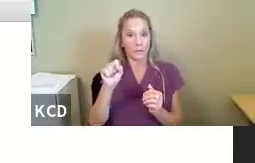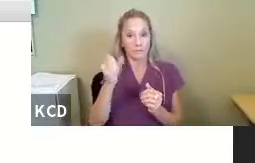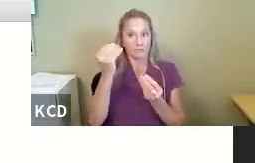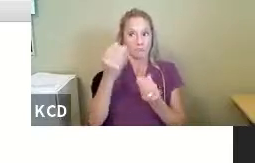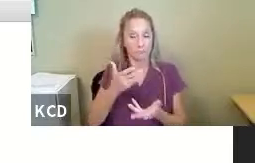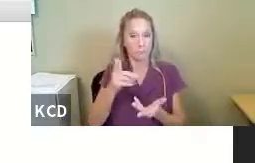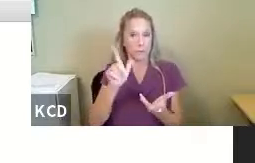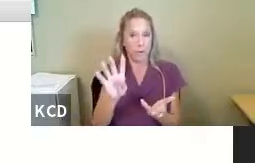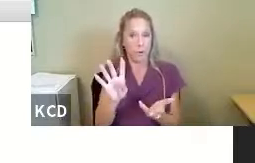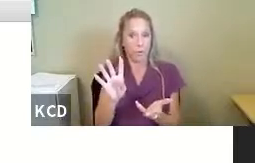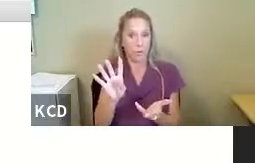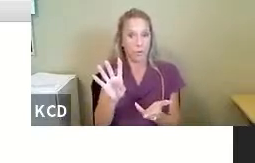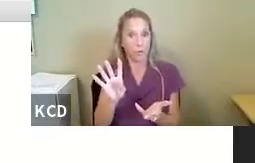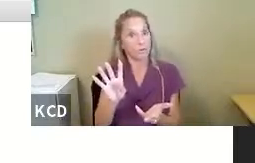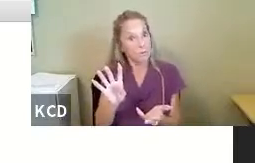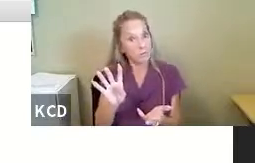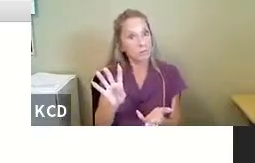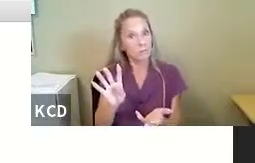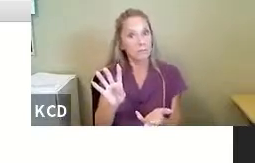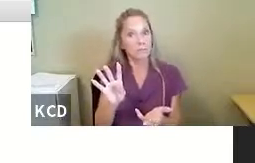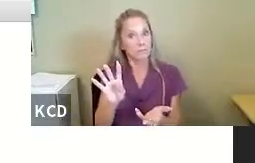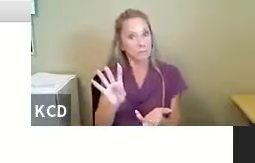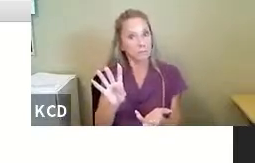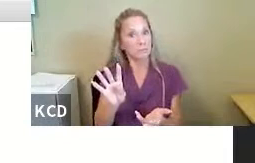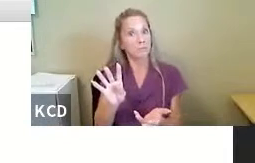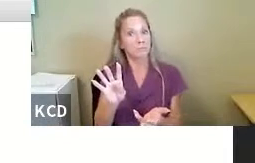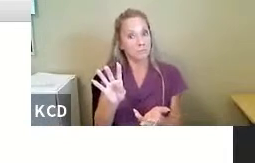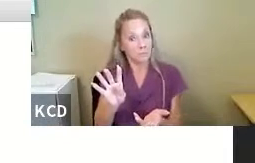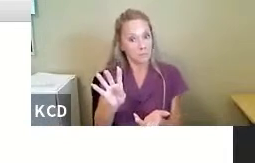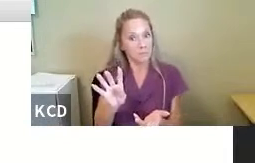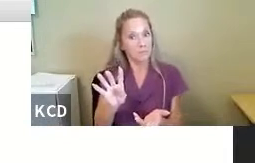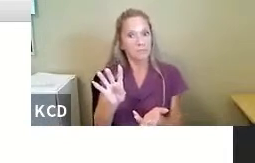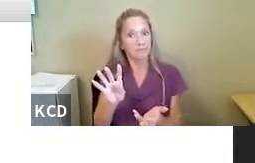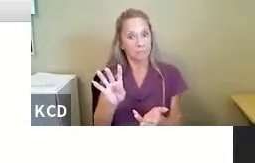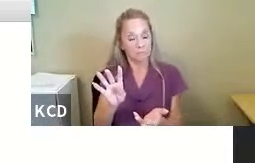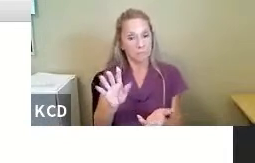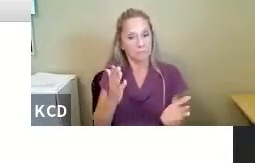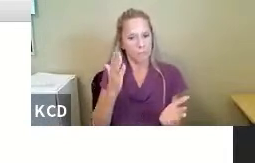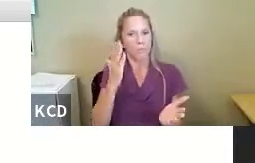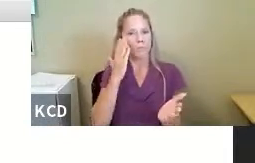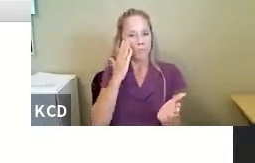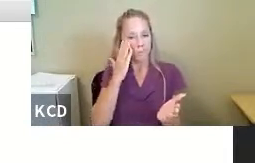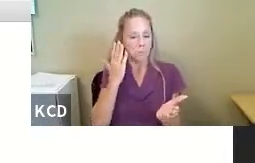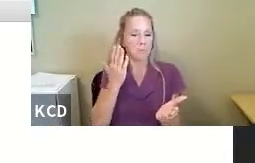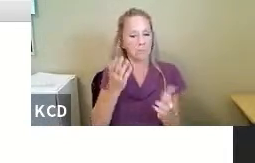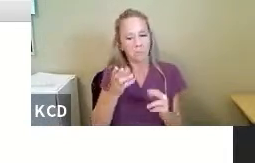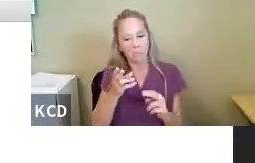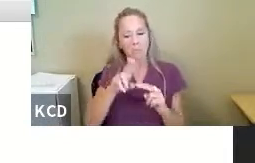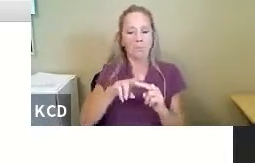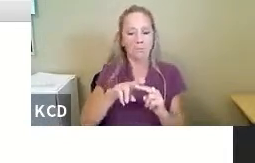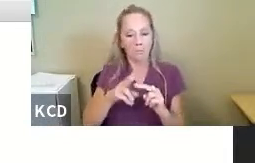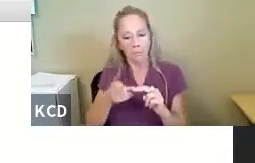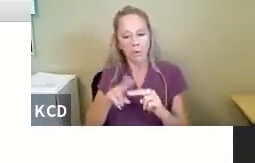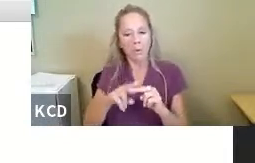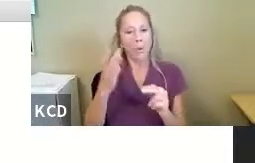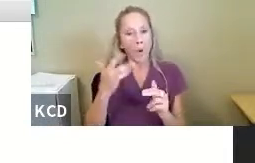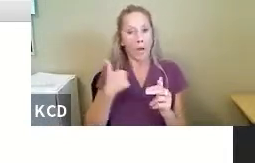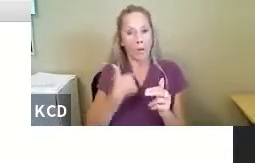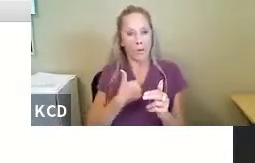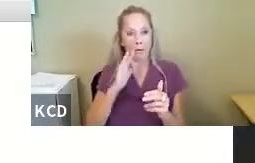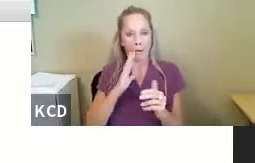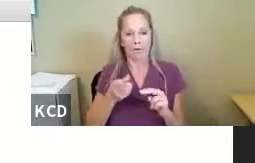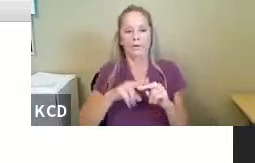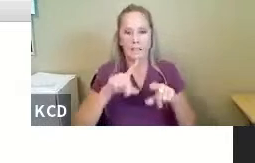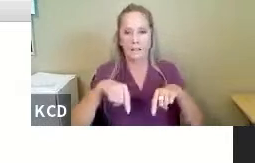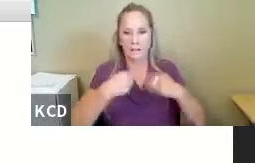So that, is one of the things we want to see. We know it's going to go back up again because we're going to do some testing that we haven't been doing, and